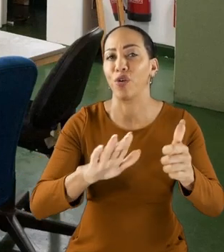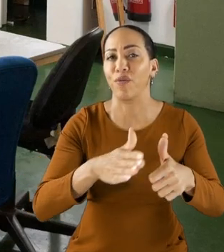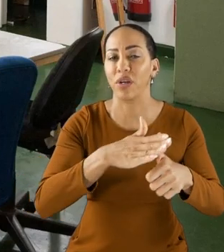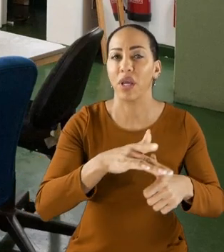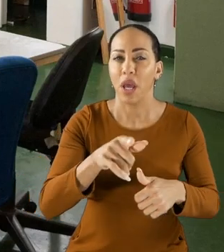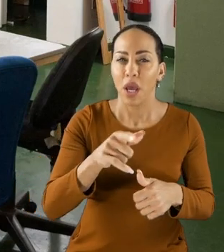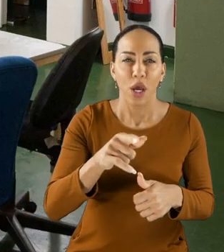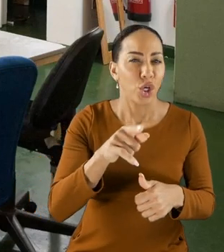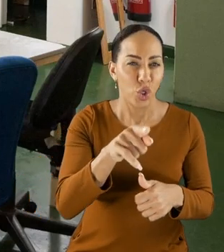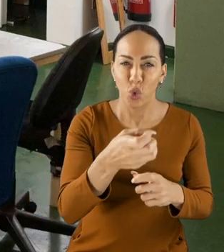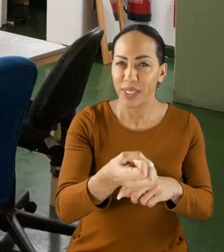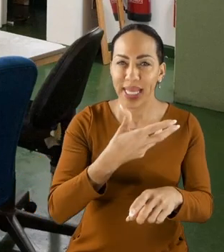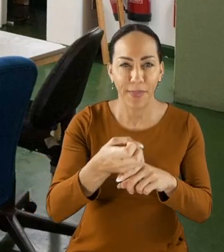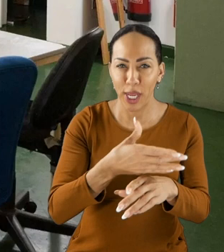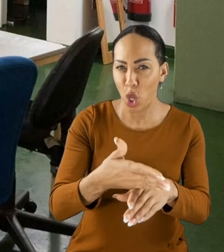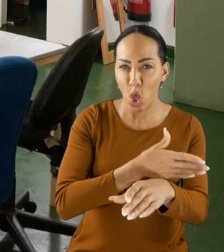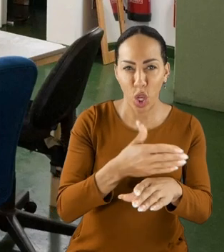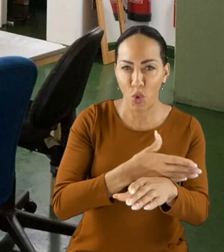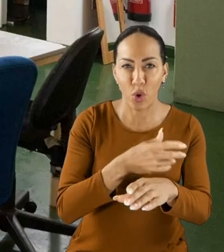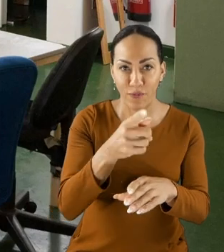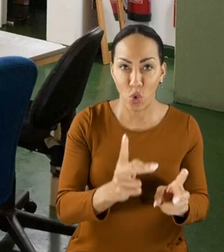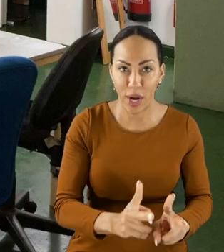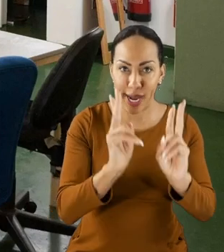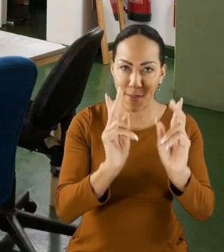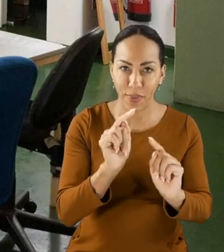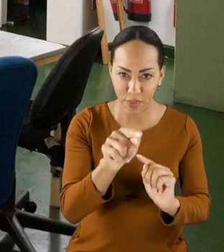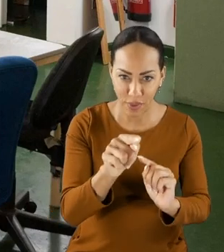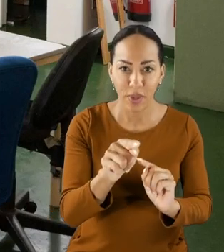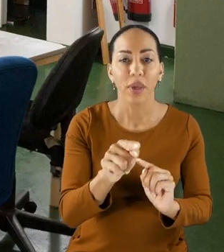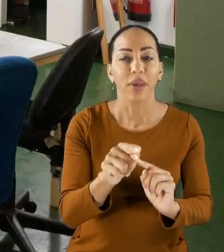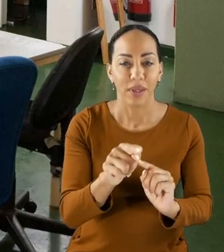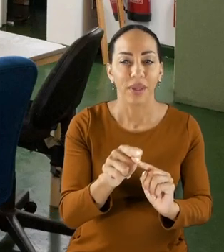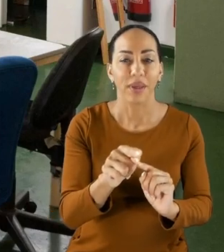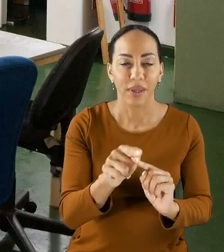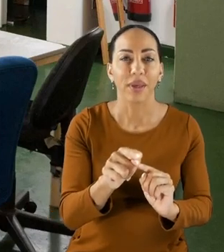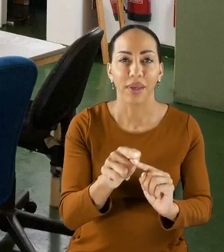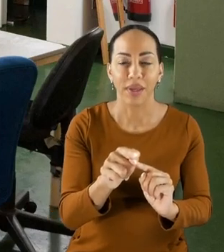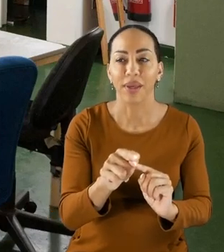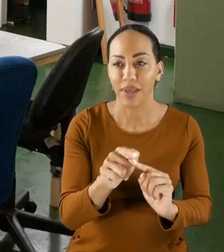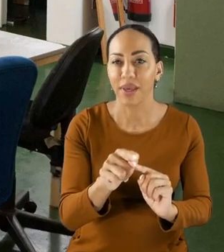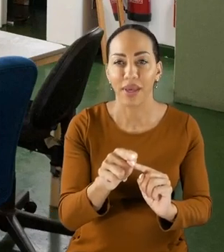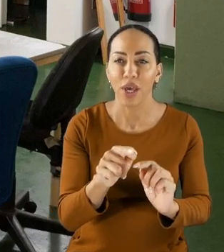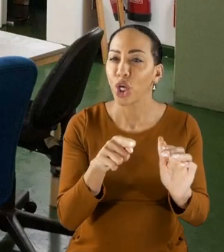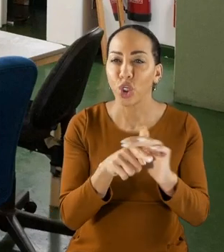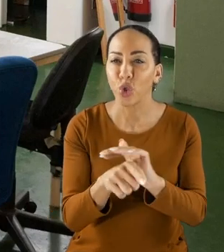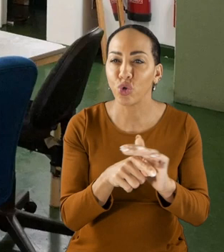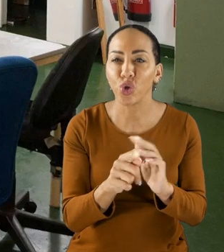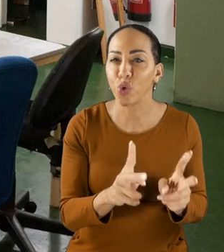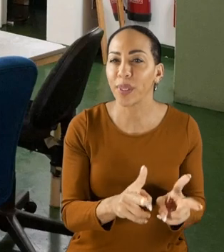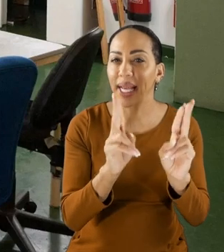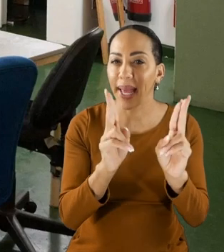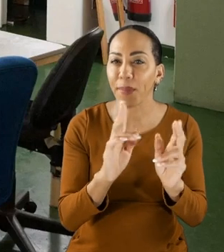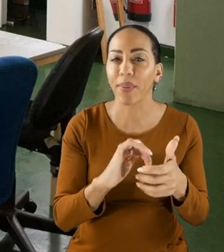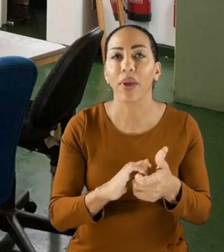your pieces you've shown, and I've seen you sent me very early on. You sent me a clip of that piece, the piece you mentioned earlier on. I saw a clip of it on a YouTube